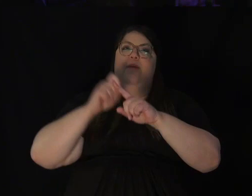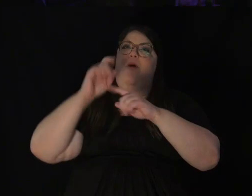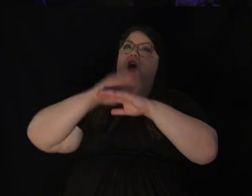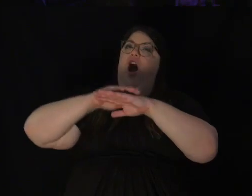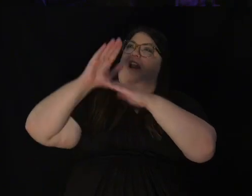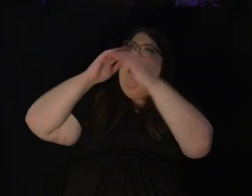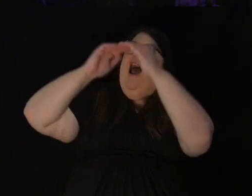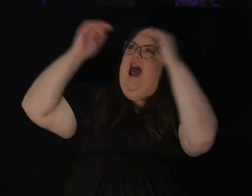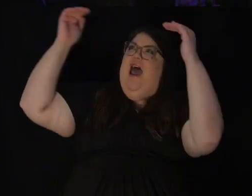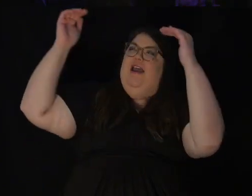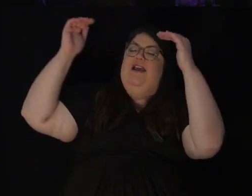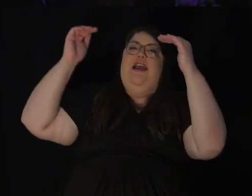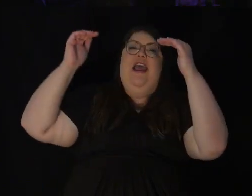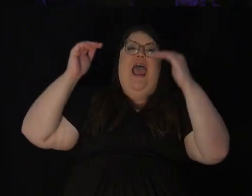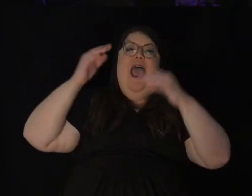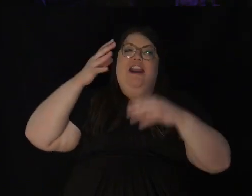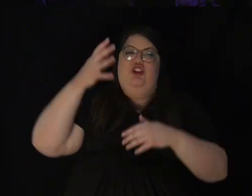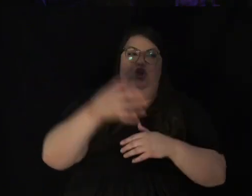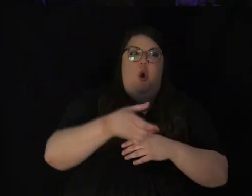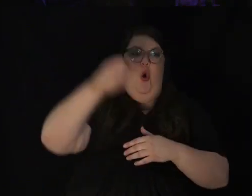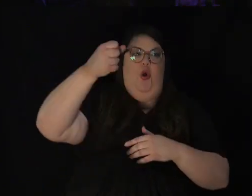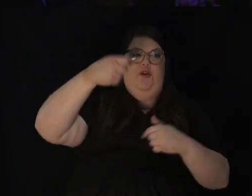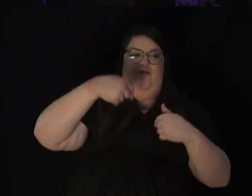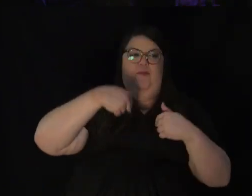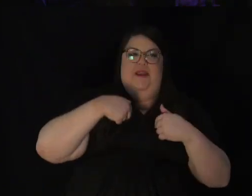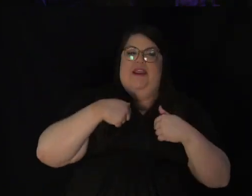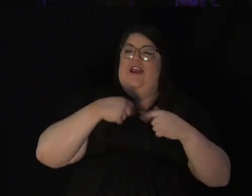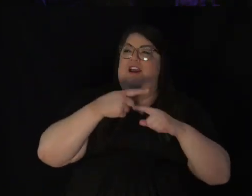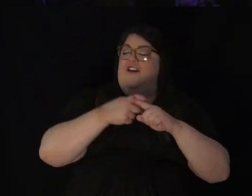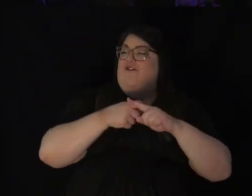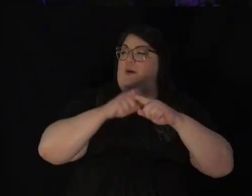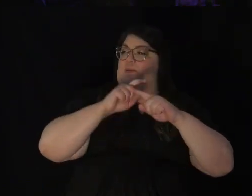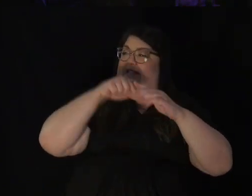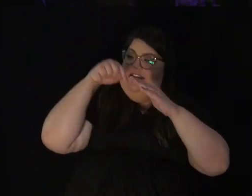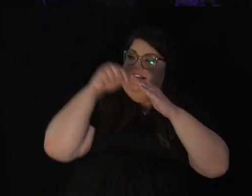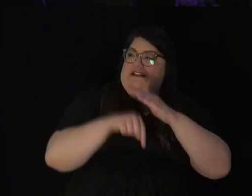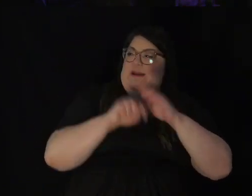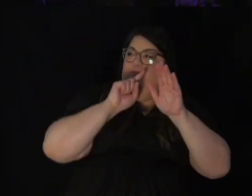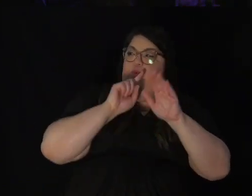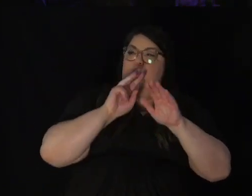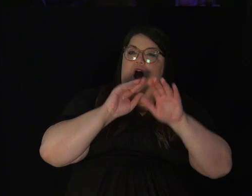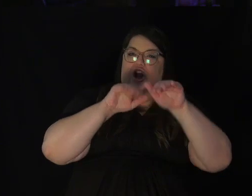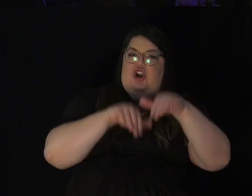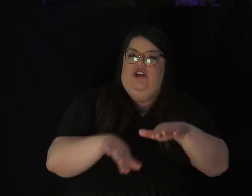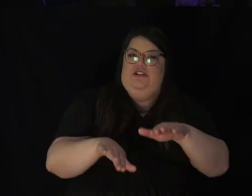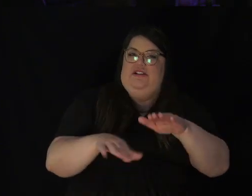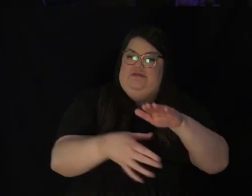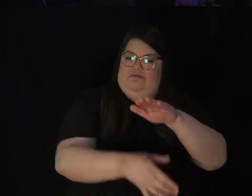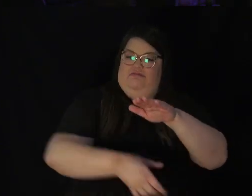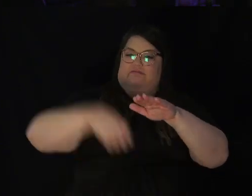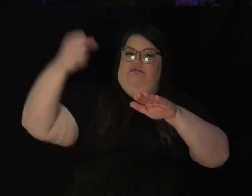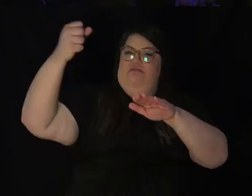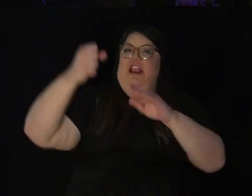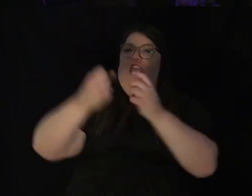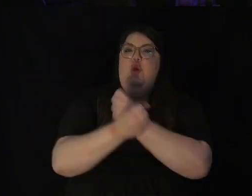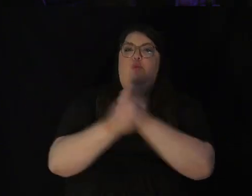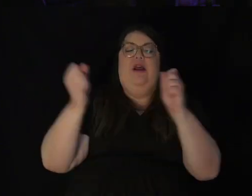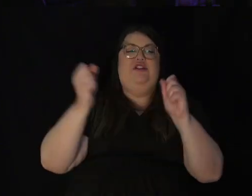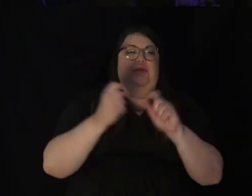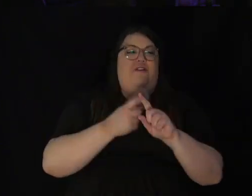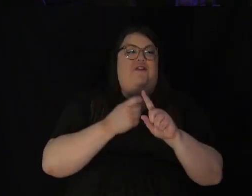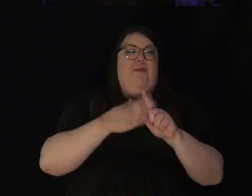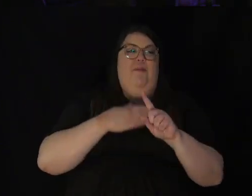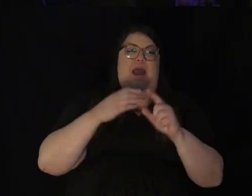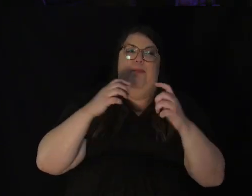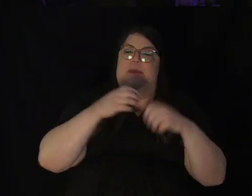me. He drew me out of the deep waters. He rescued me from my powerful enemy, from my foes who